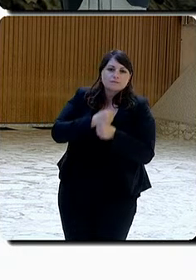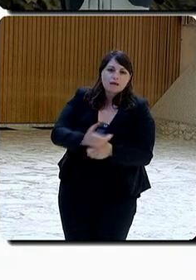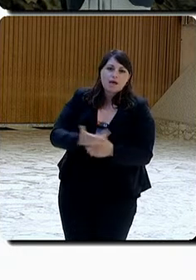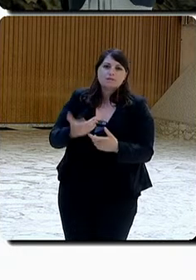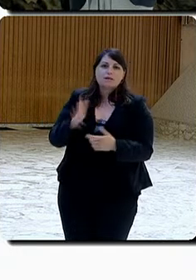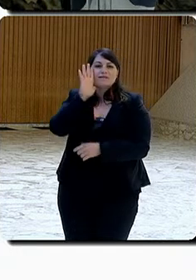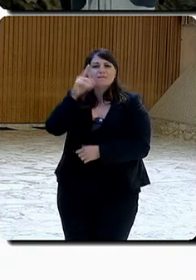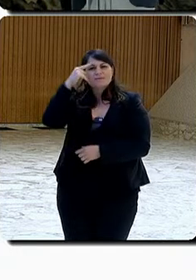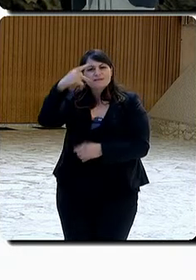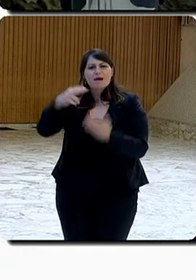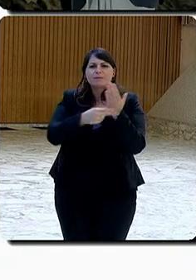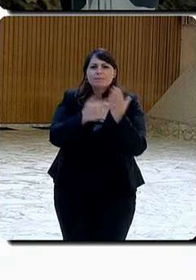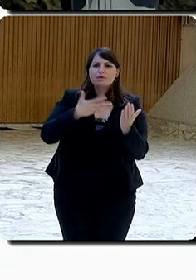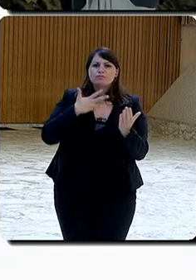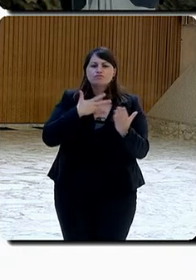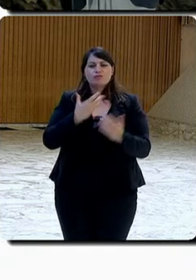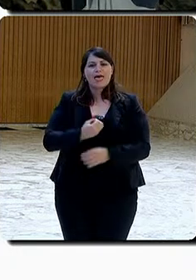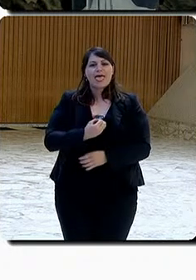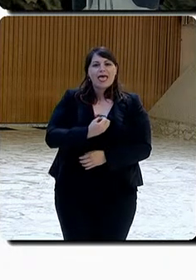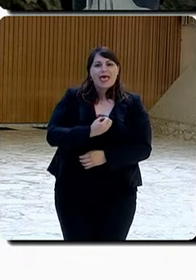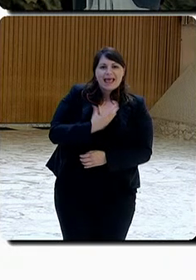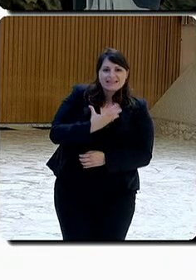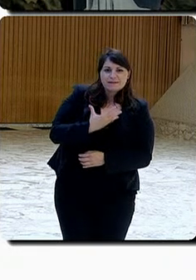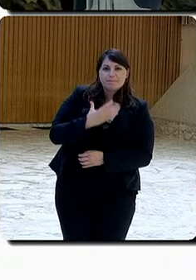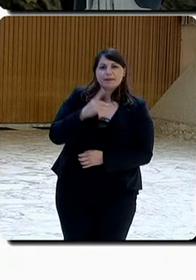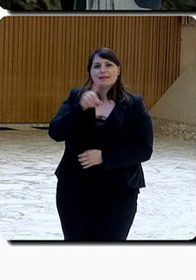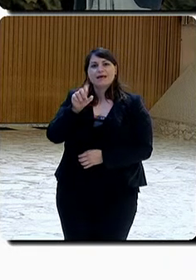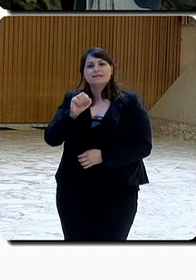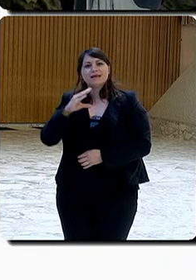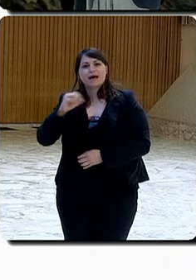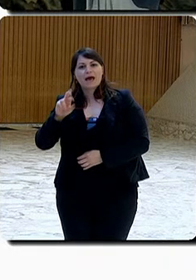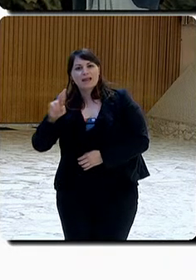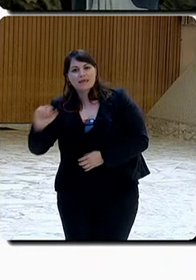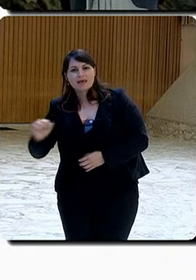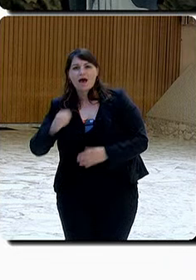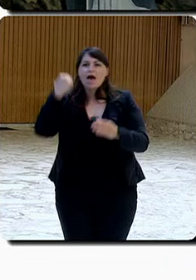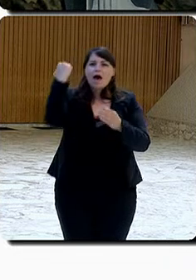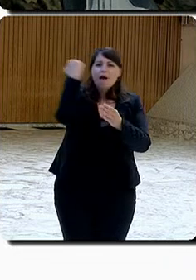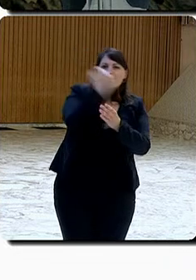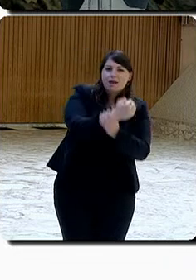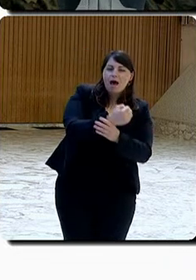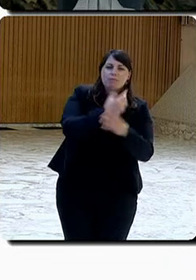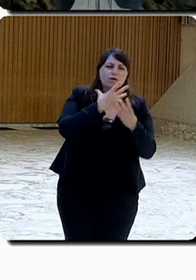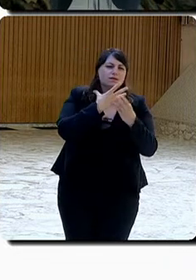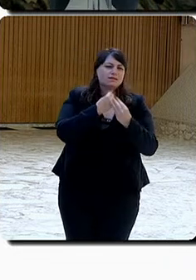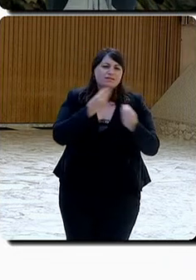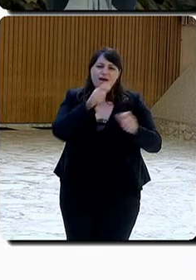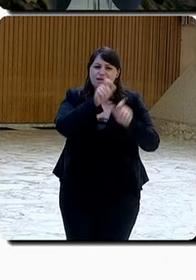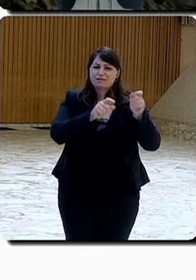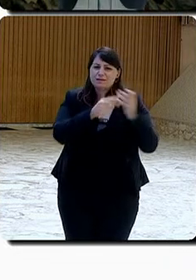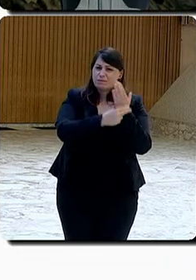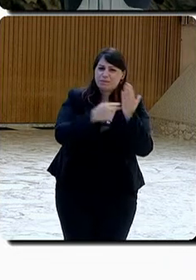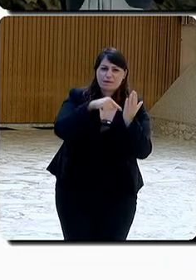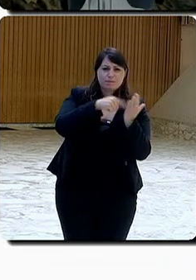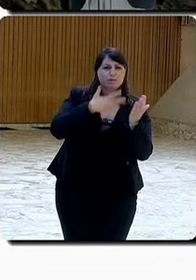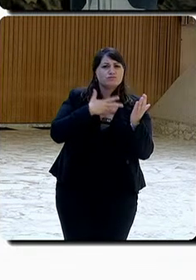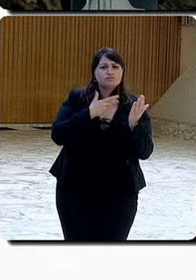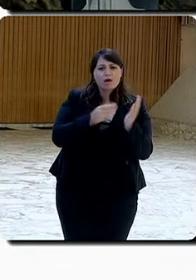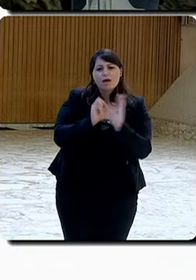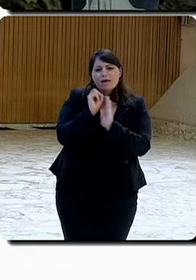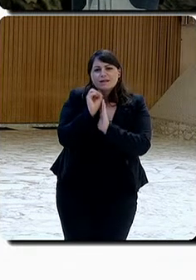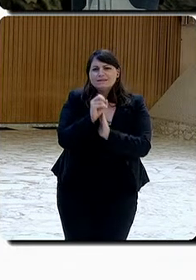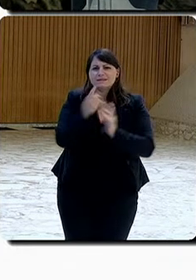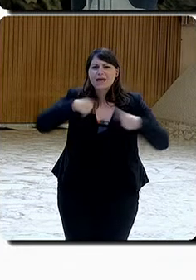Zechariah? Can our young people understand that wisdom comes from experience by reading about Moses' travails or